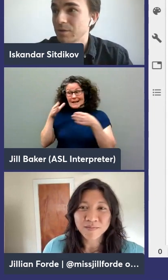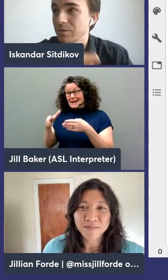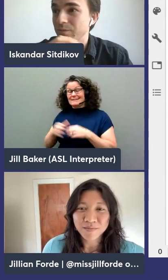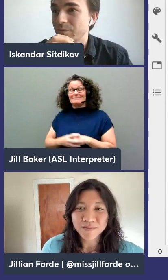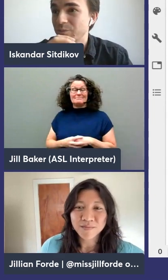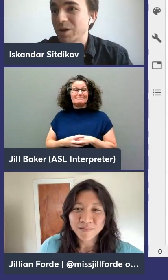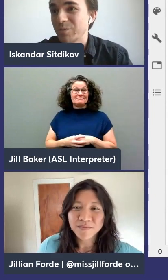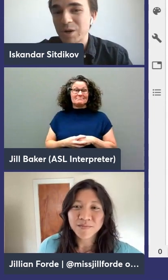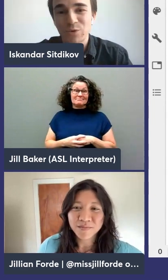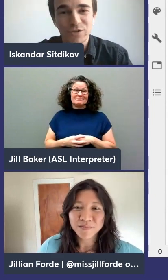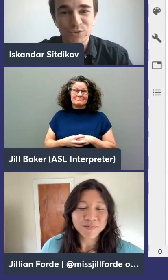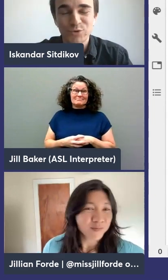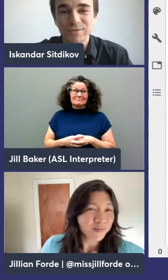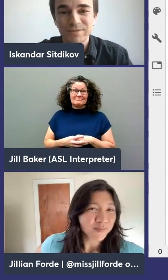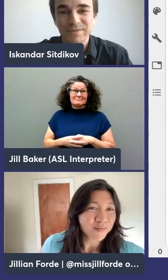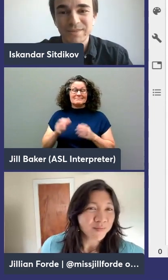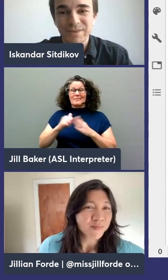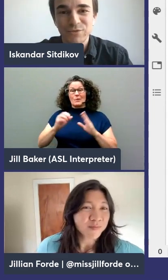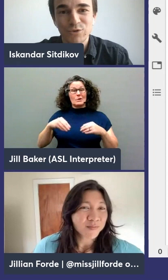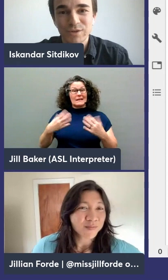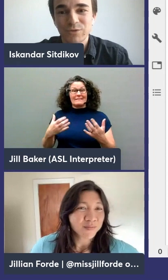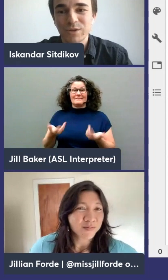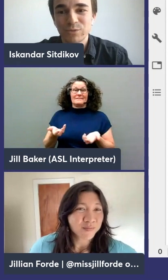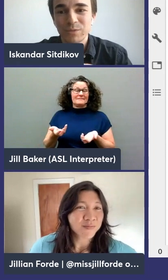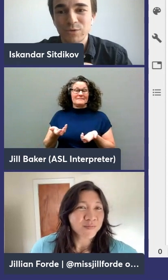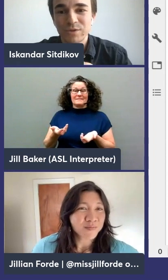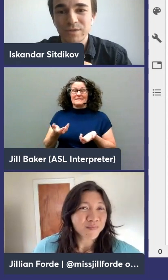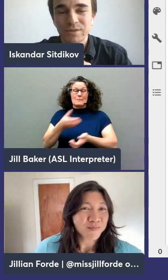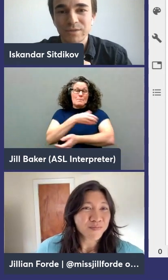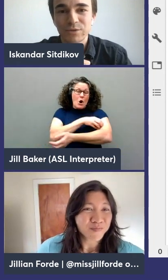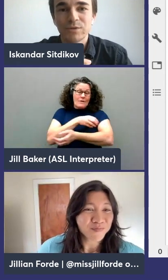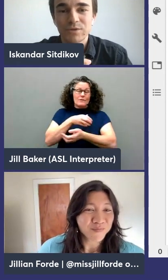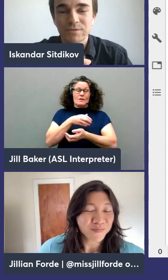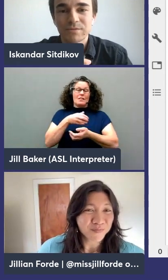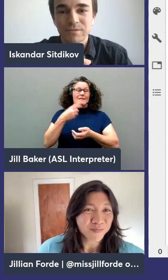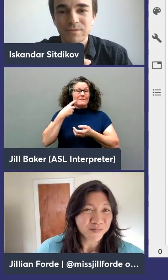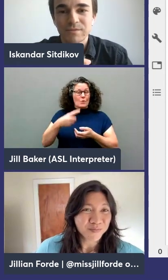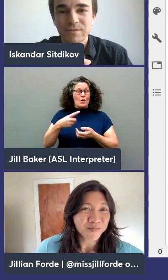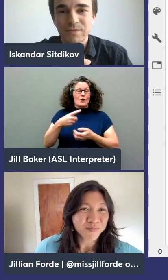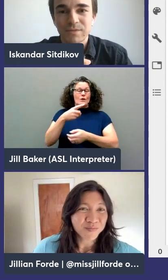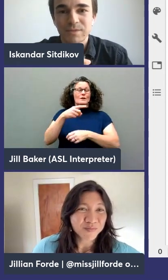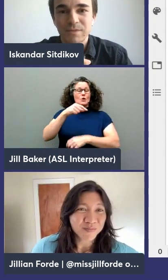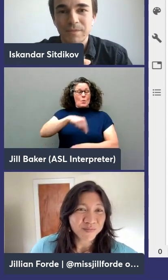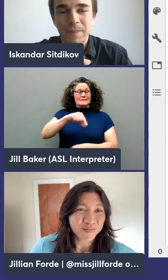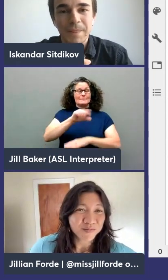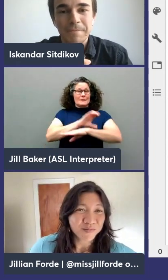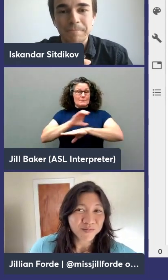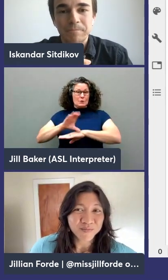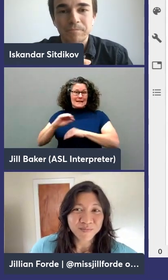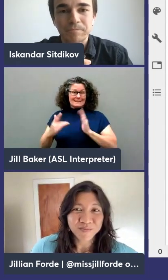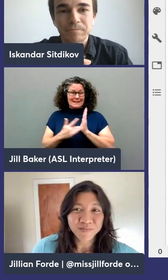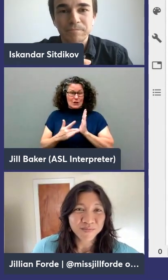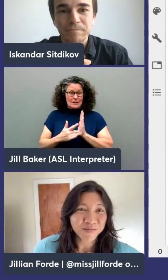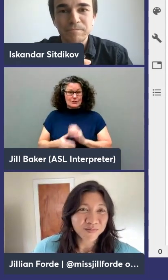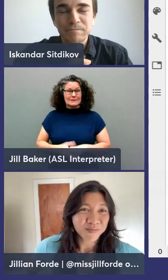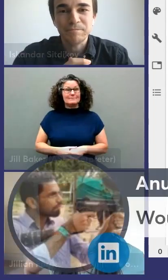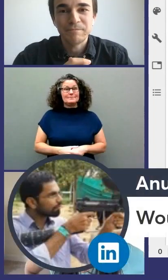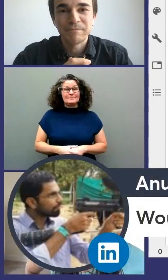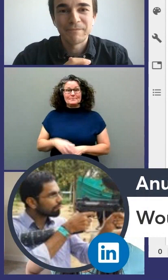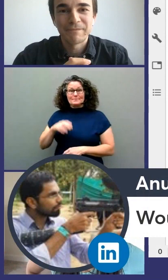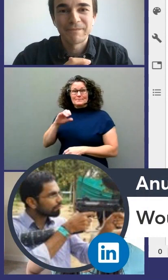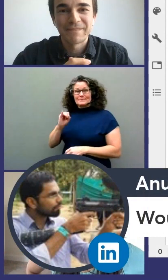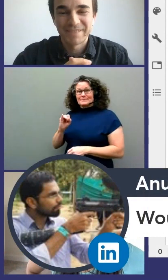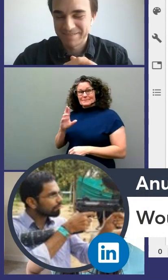like power through for the quantum computing technology. And while we're on the subject of answering